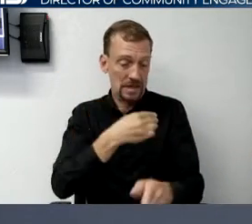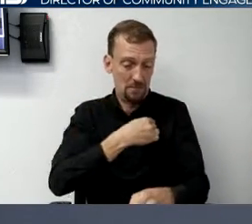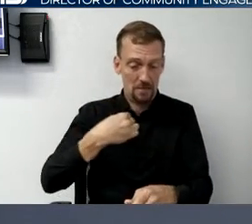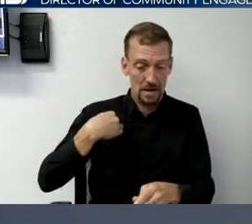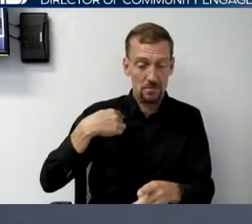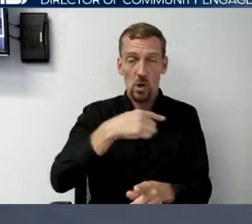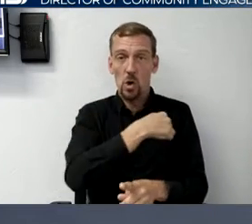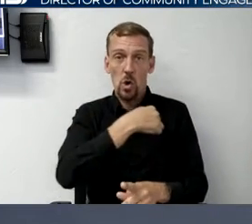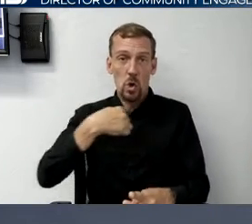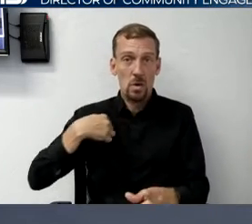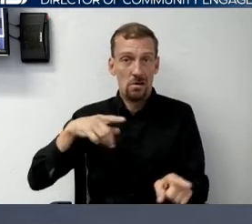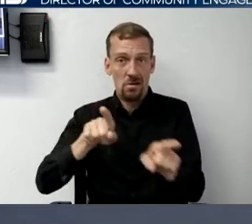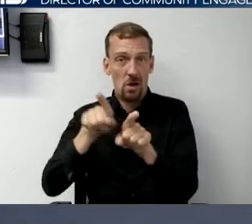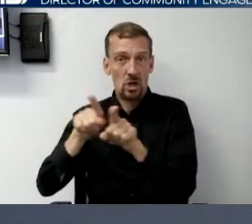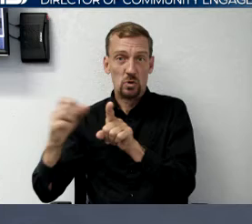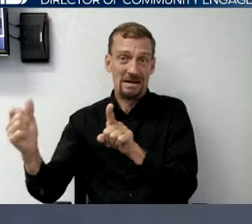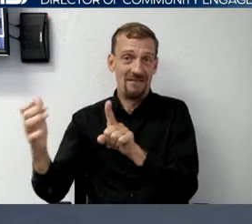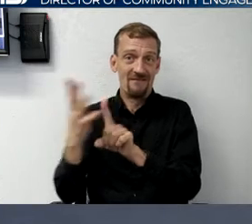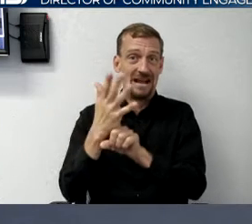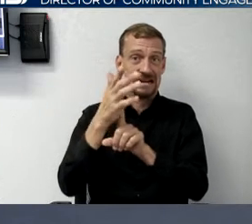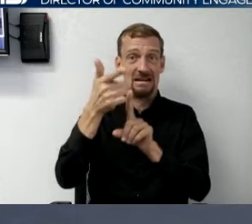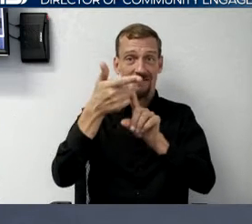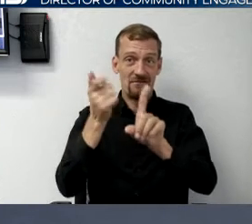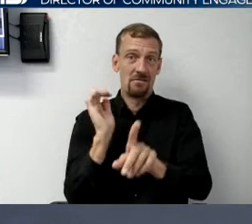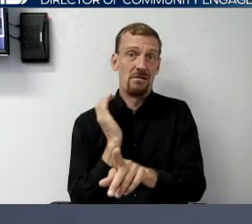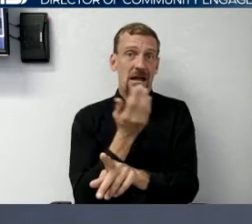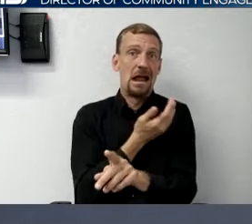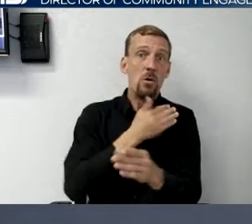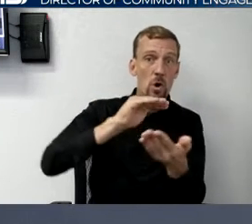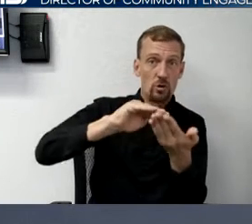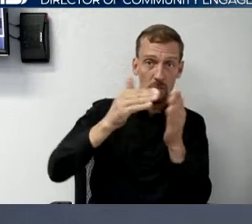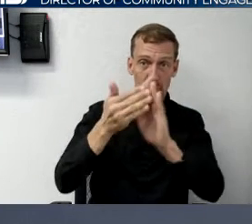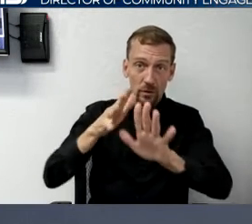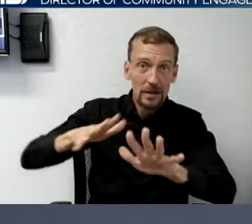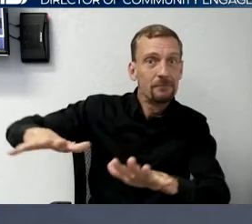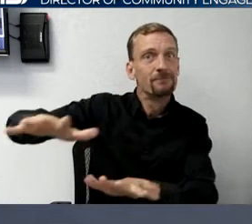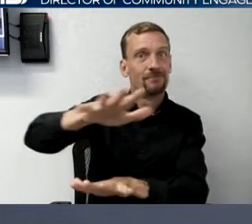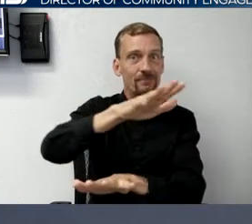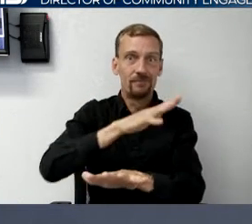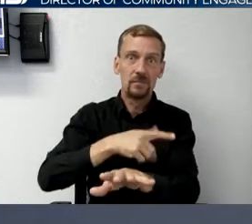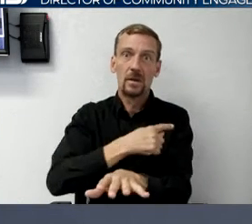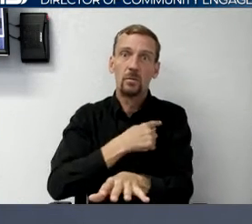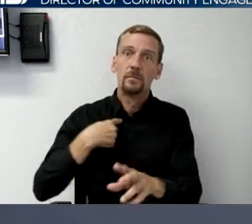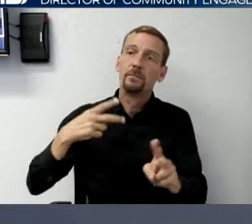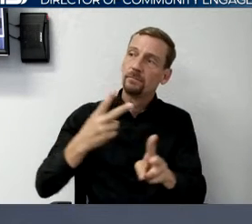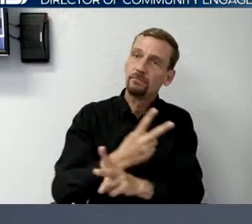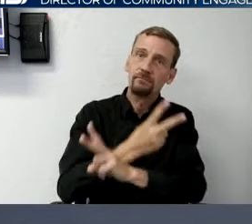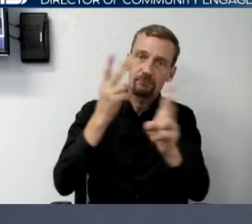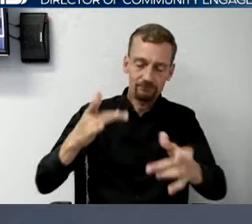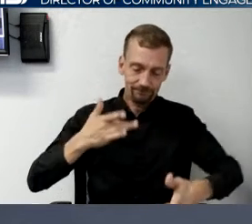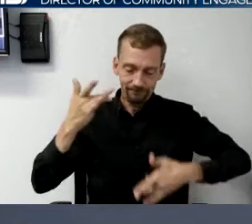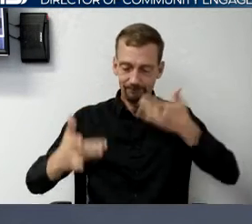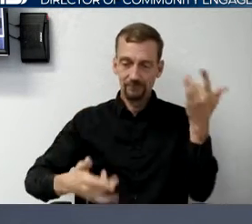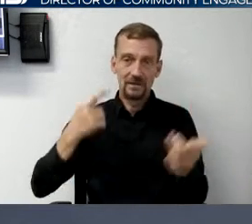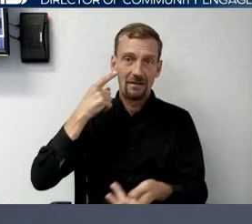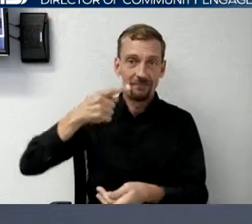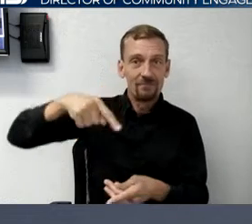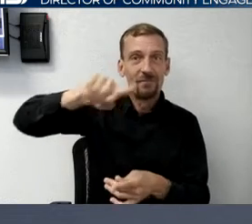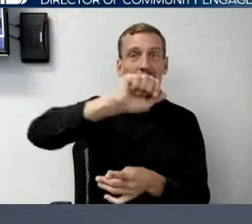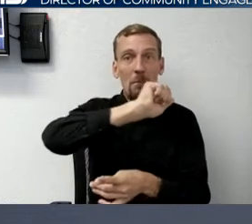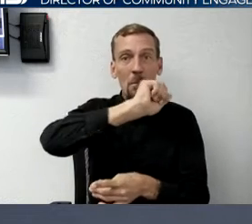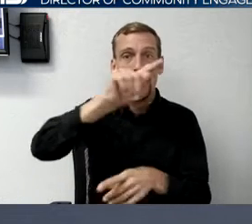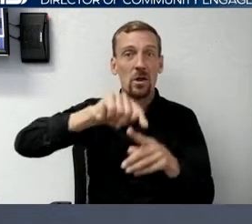by everything that happens for our community. And we are as excited for things to get back to normal as